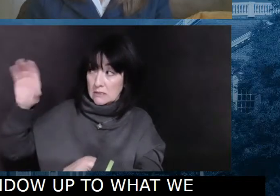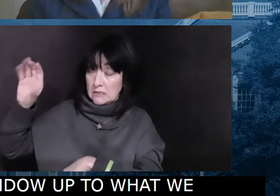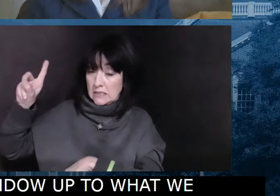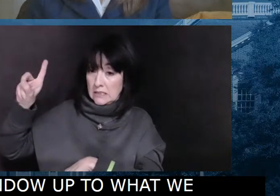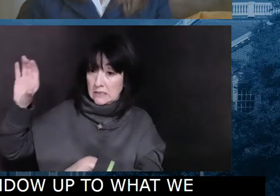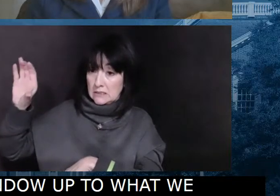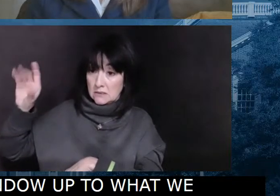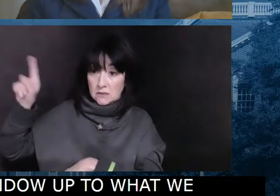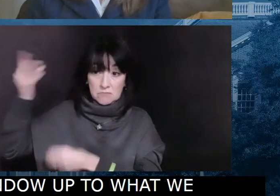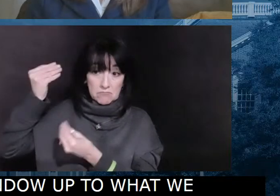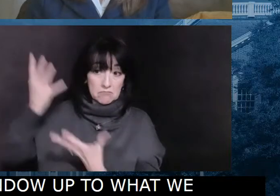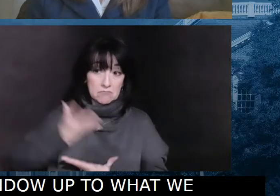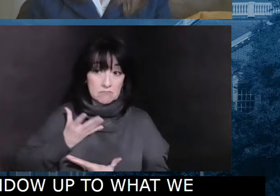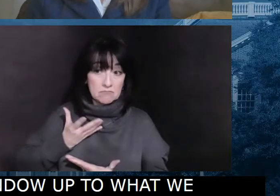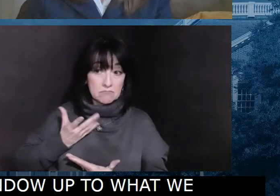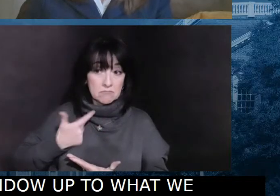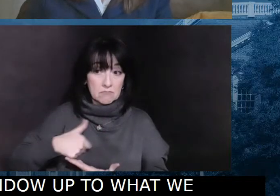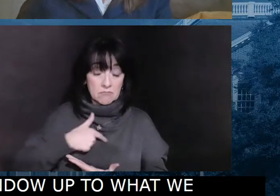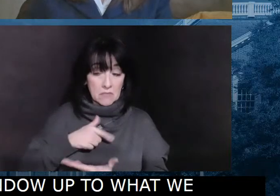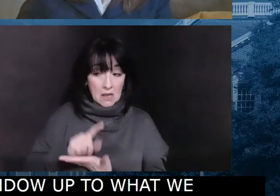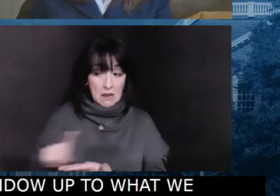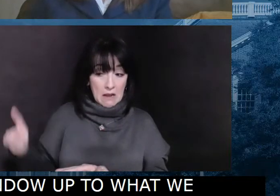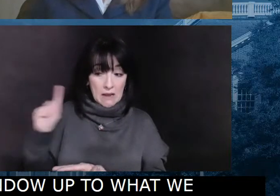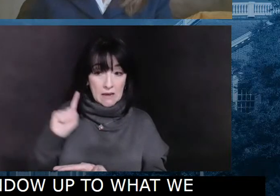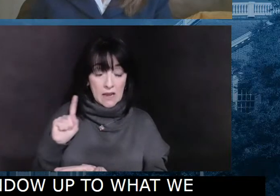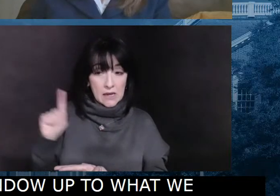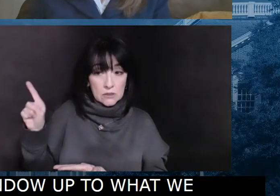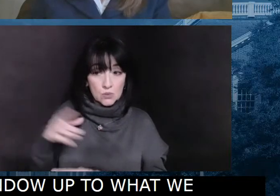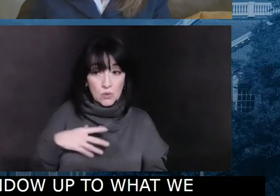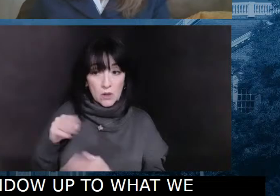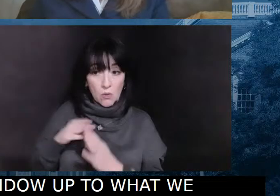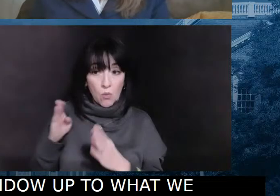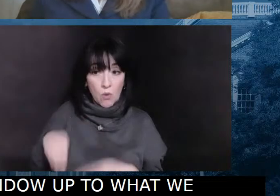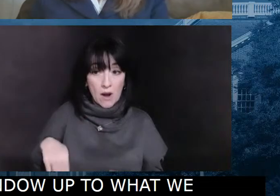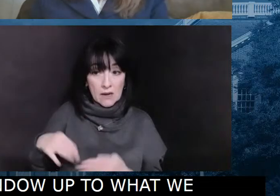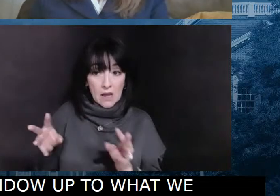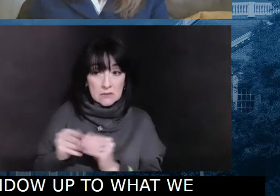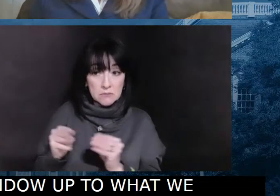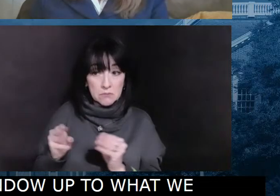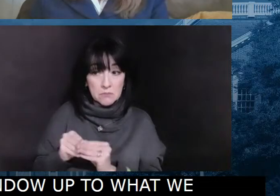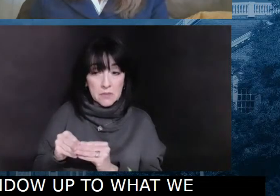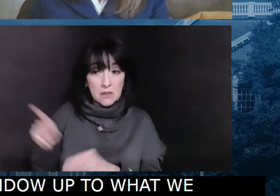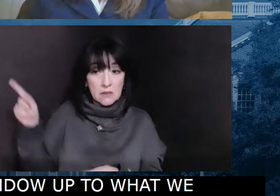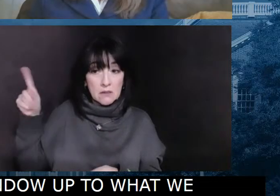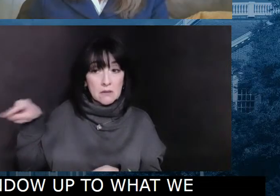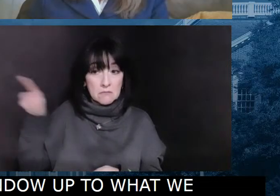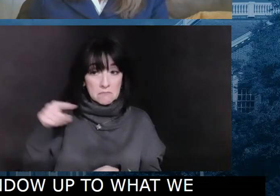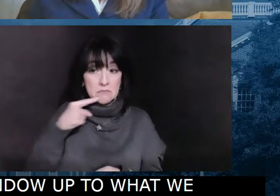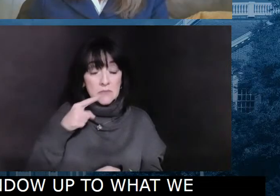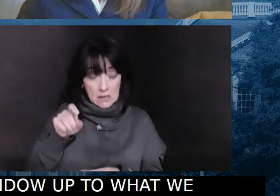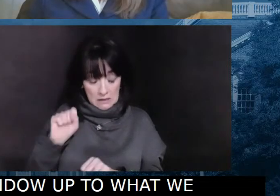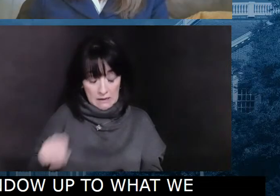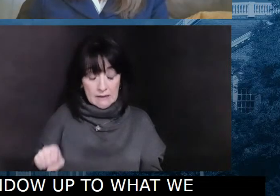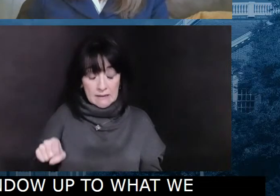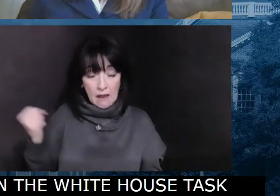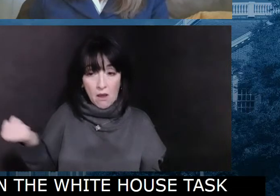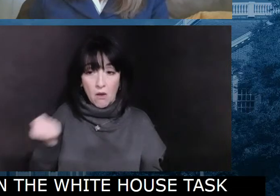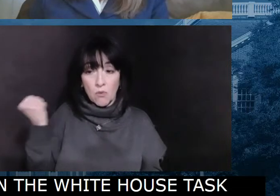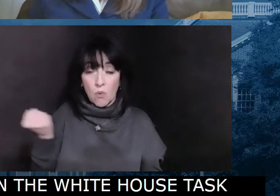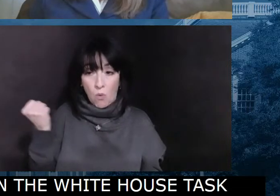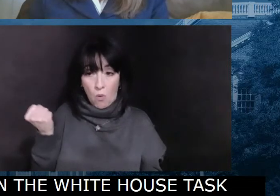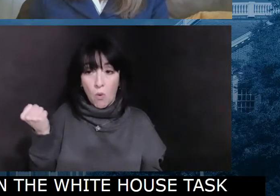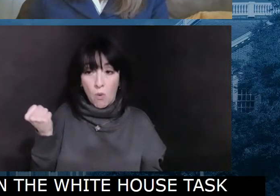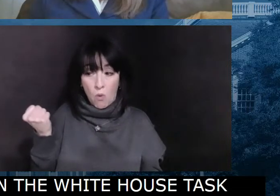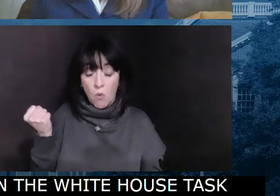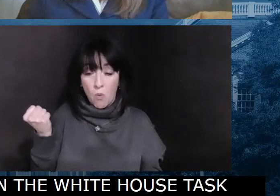White House Task Force call last week, they even talked about reserving doses for folks in 1A